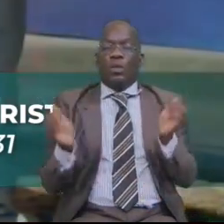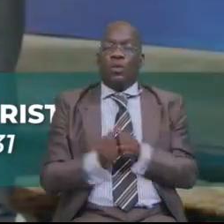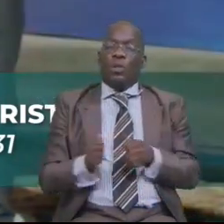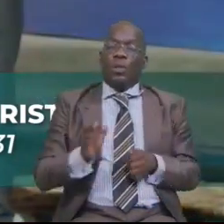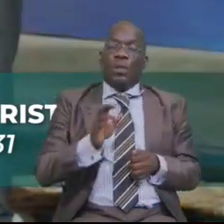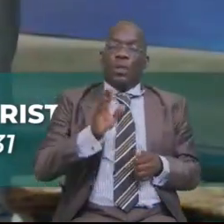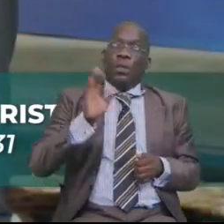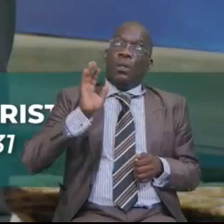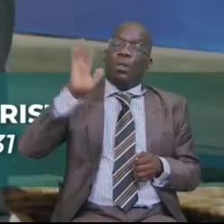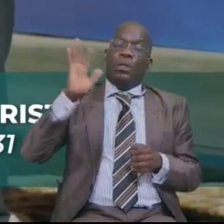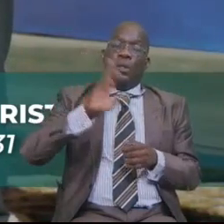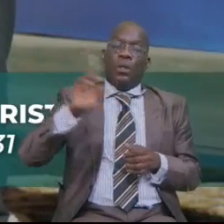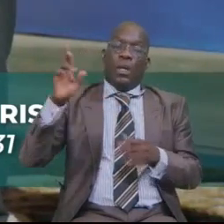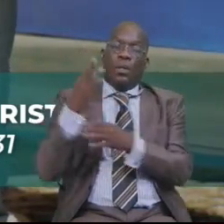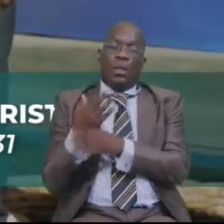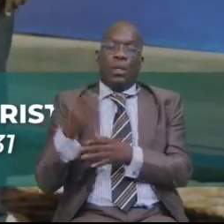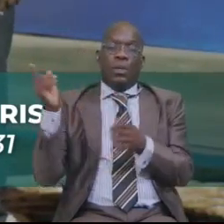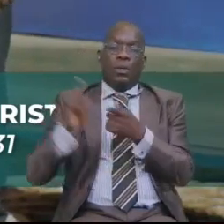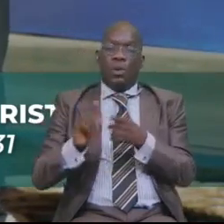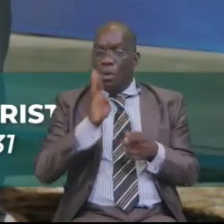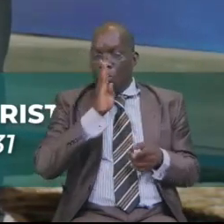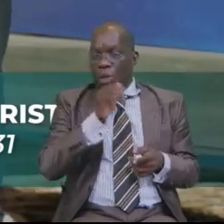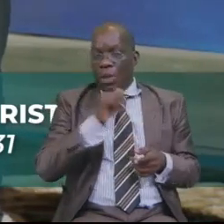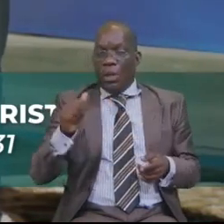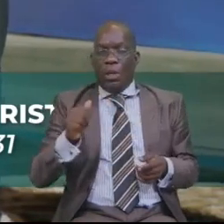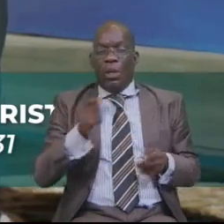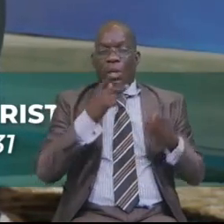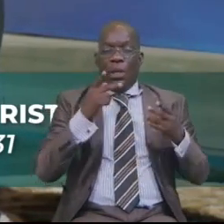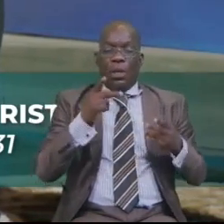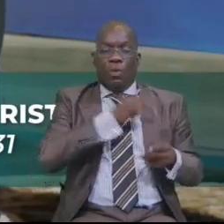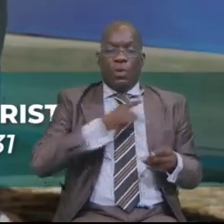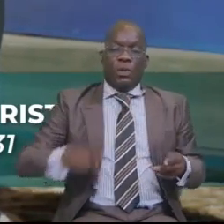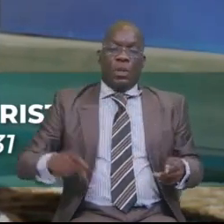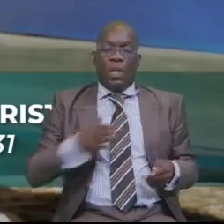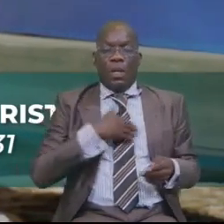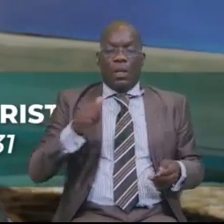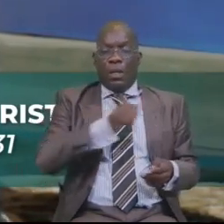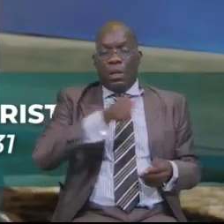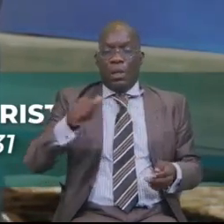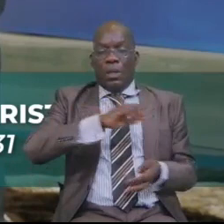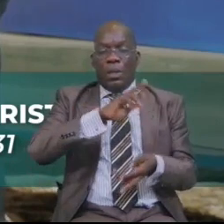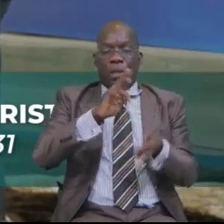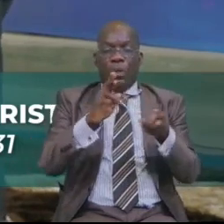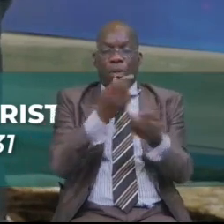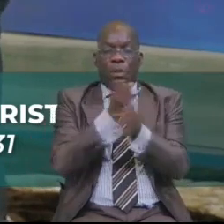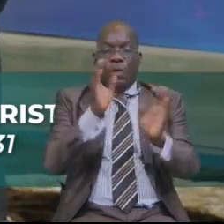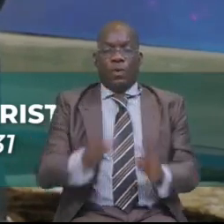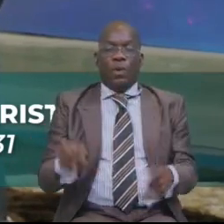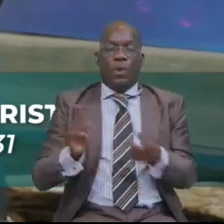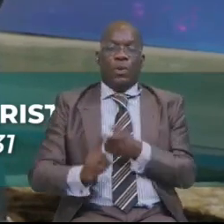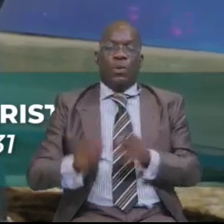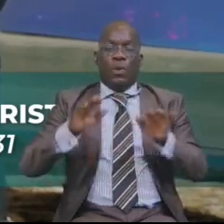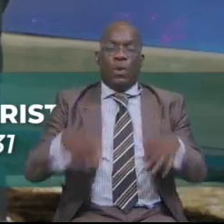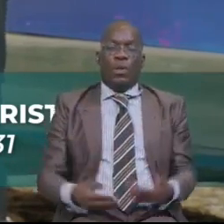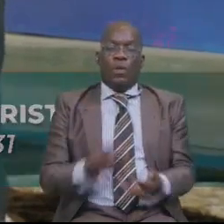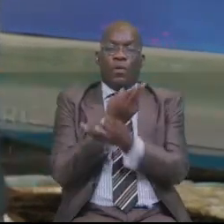a prince and a savior, for to give repentance to Israel and forgiveness